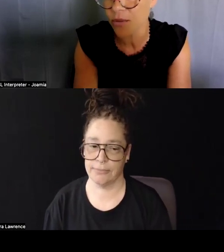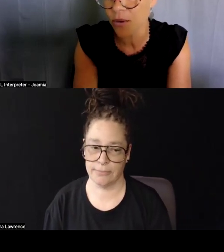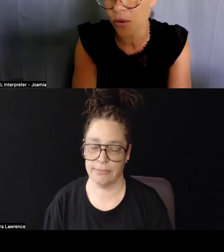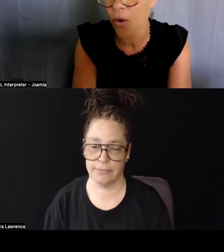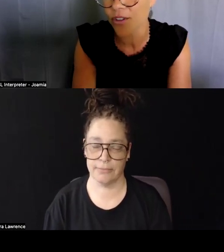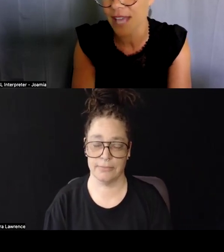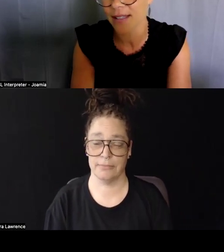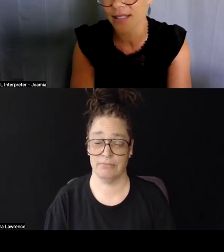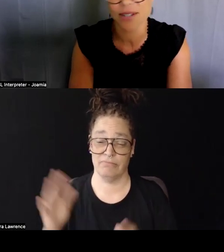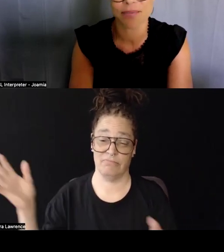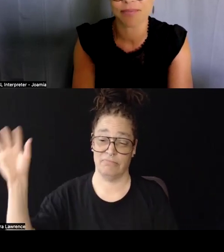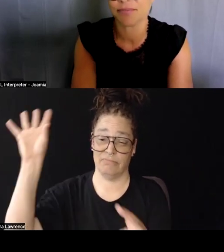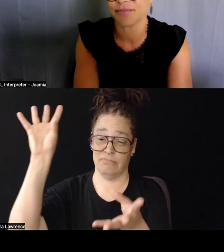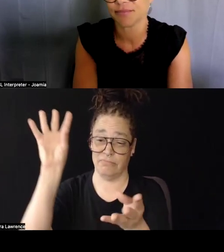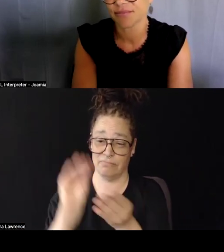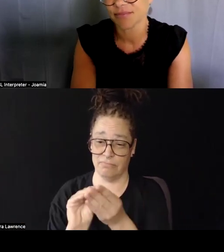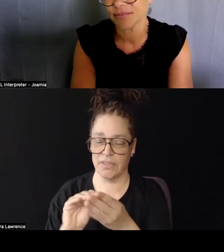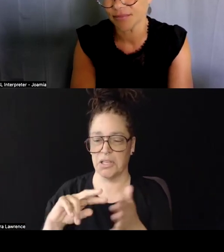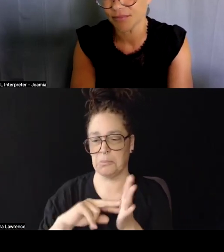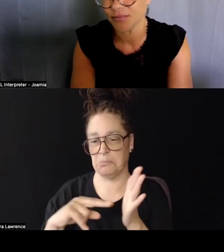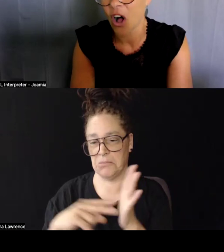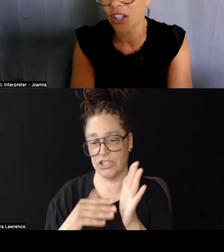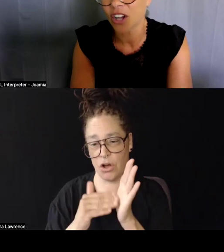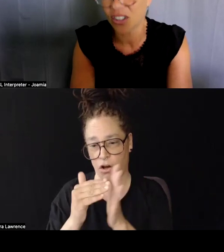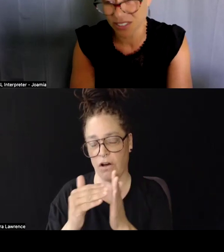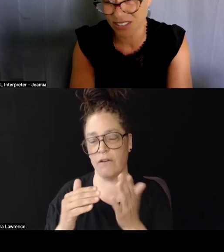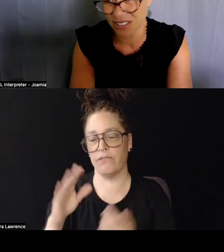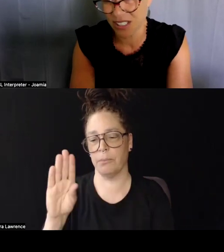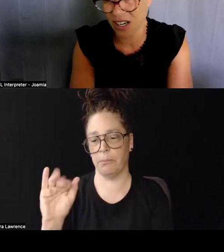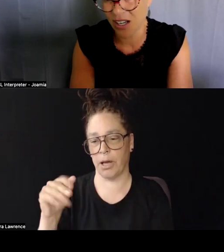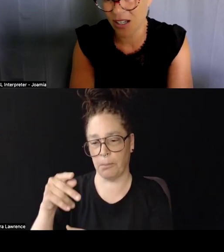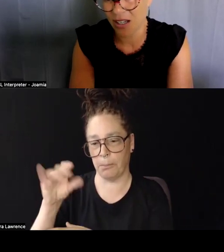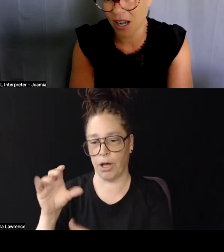intelligence, or their talents. All in all,